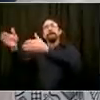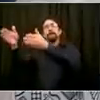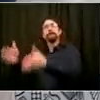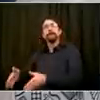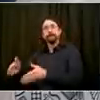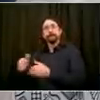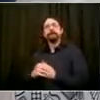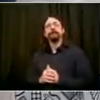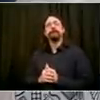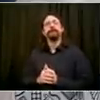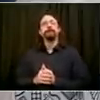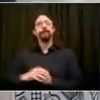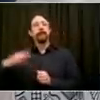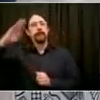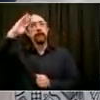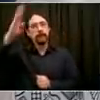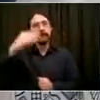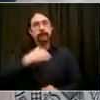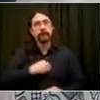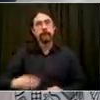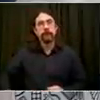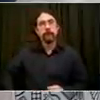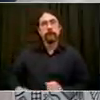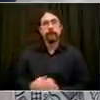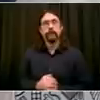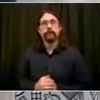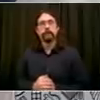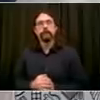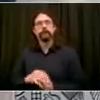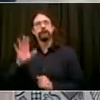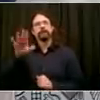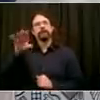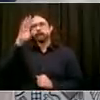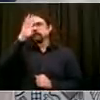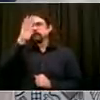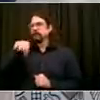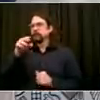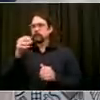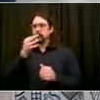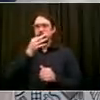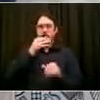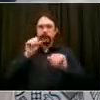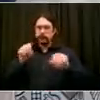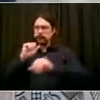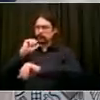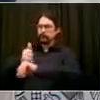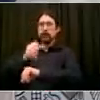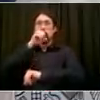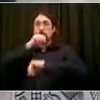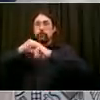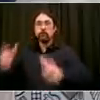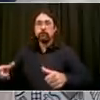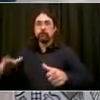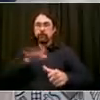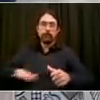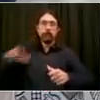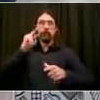put into an orange zone soon, are there any exceptions going to be made for special needs students for whom the remote learning is really not